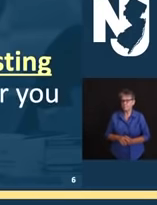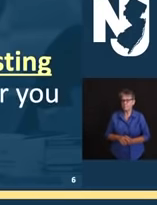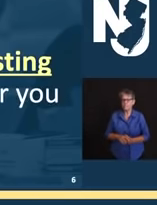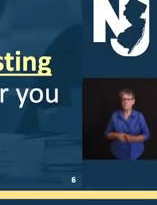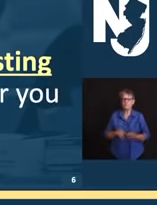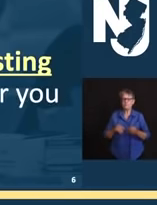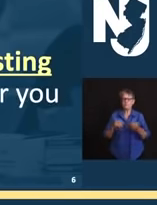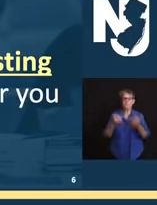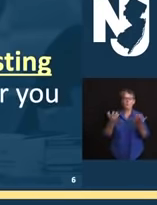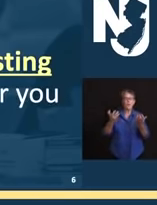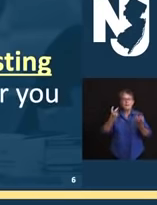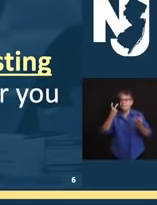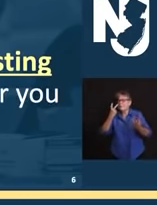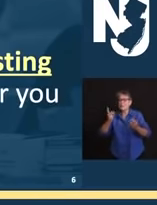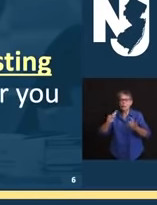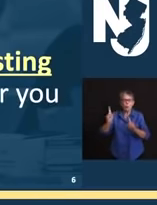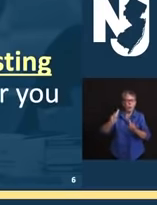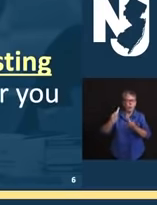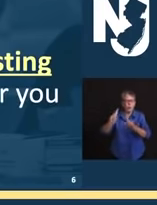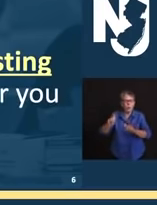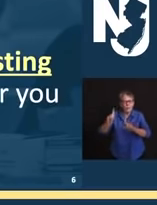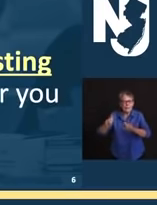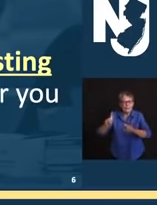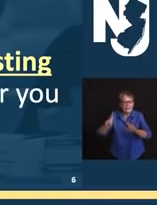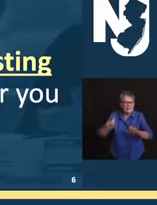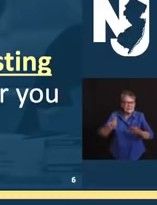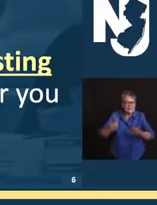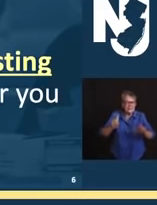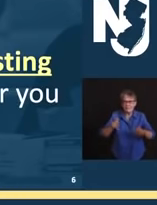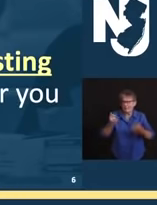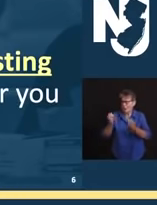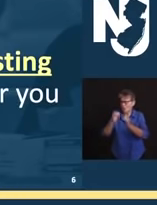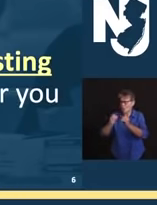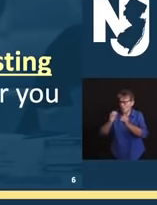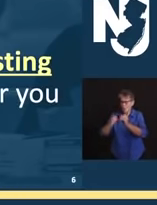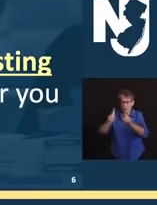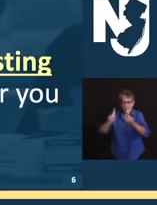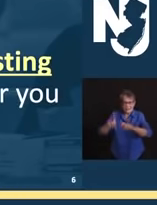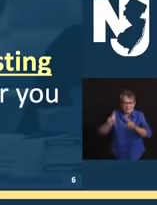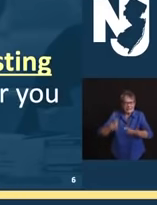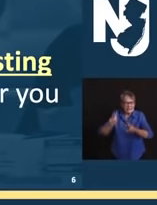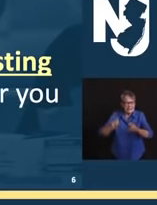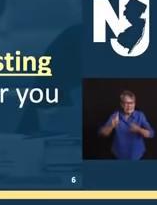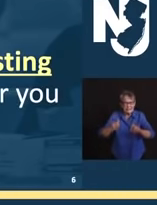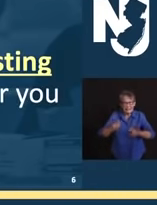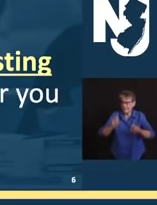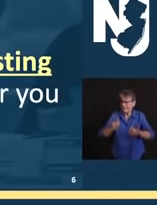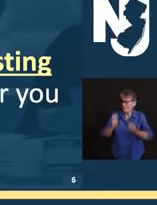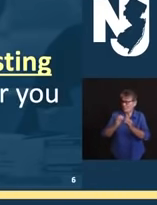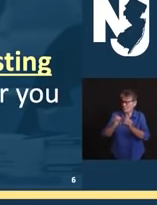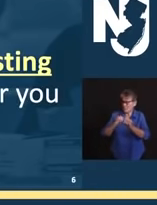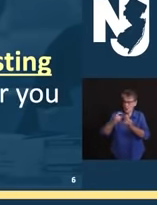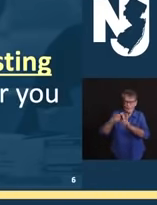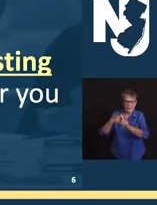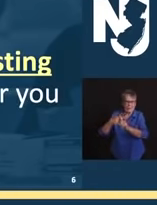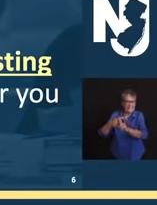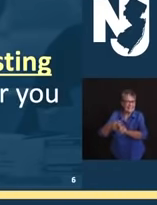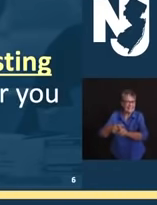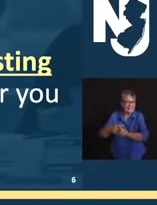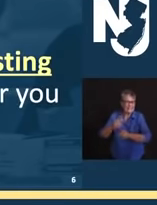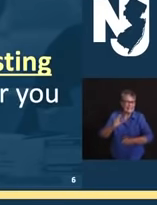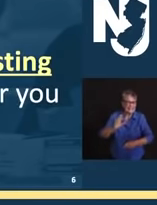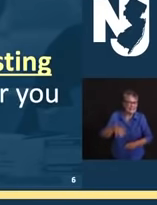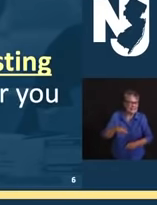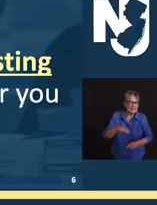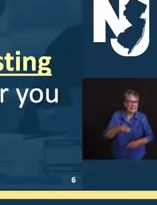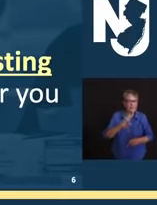states setting and resetting records for the numbers of positive cases is requiring us to stay vigilant here at home. We